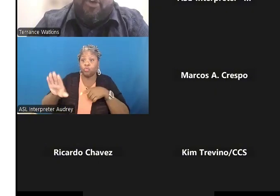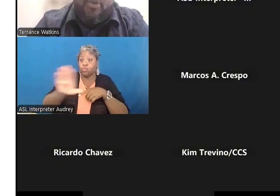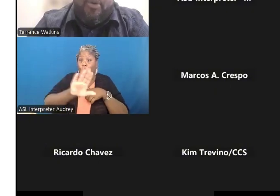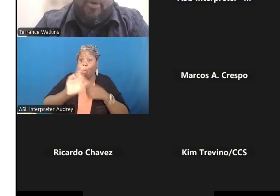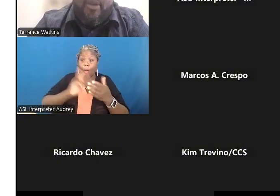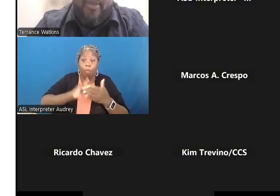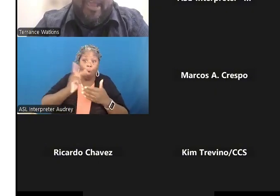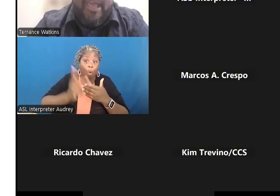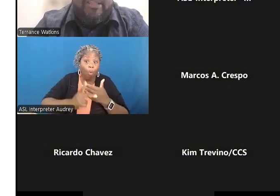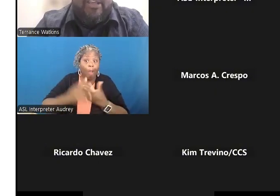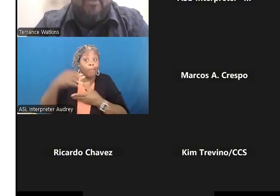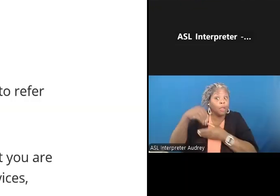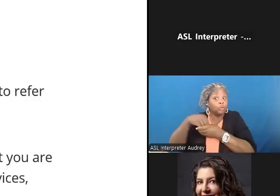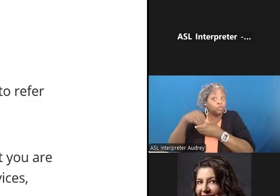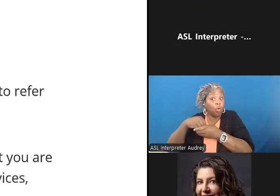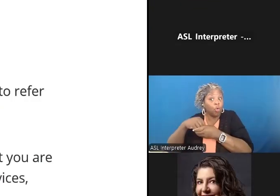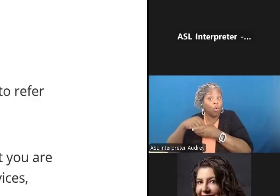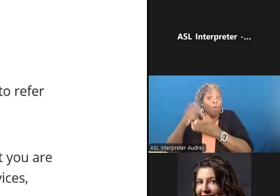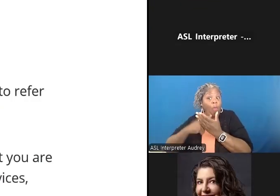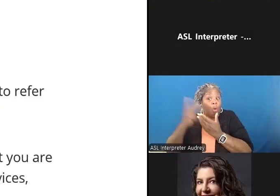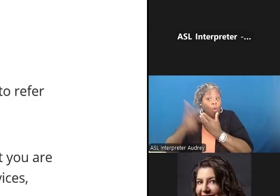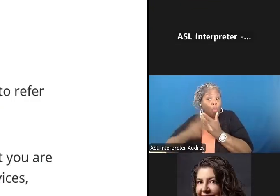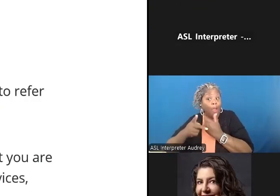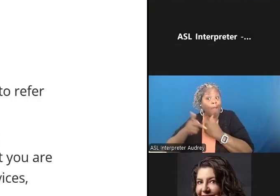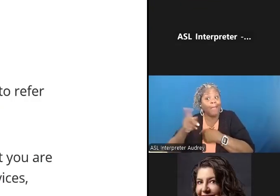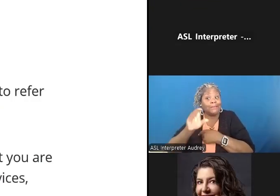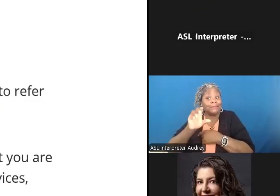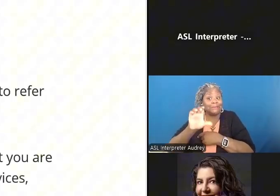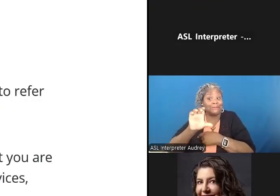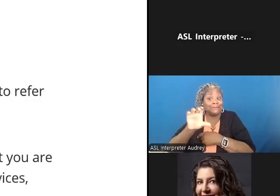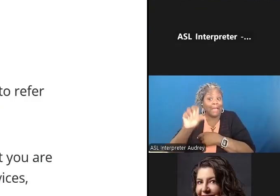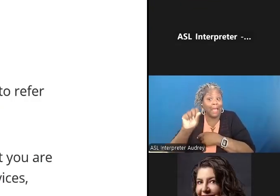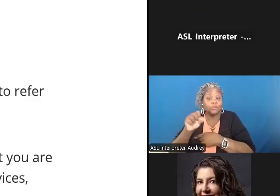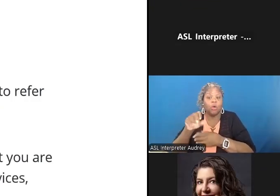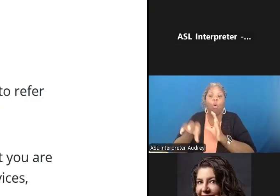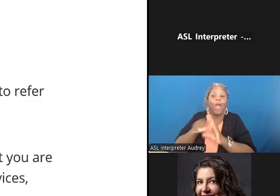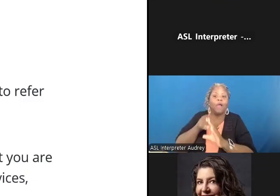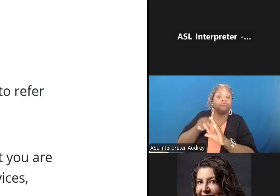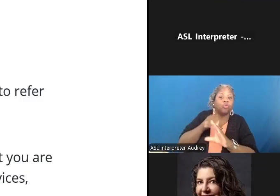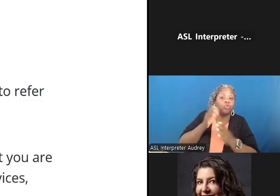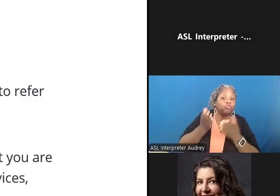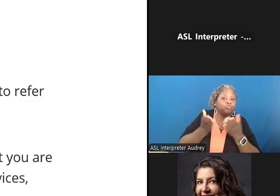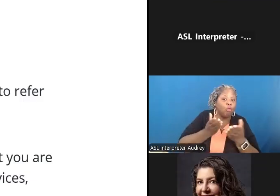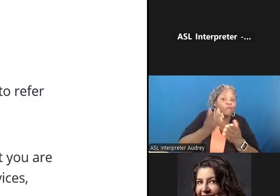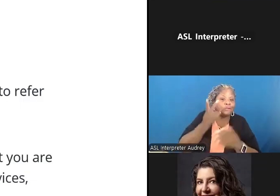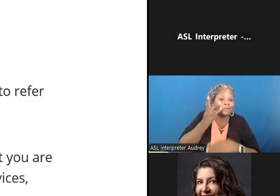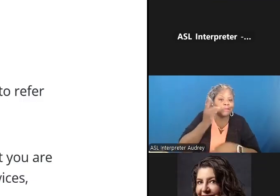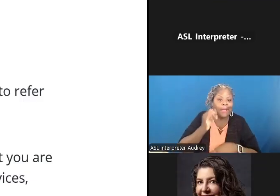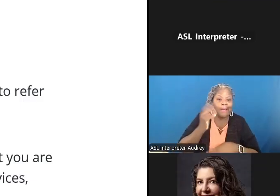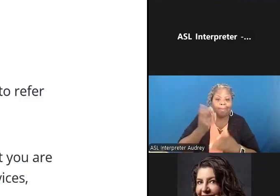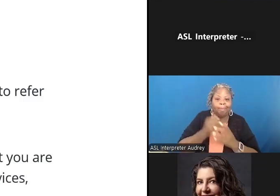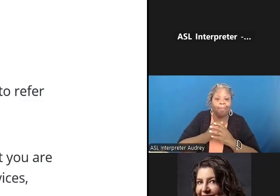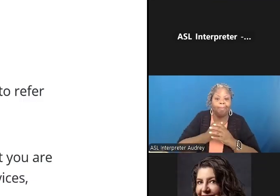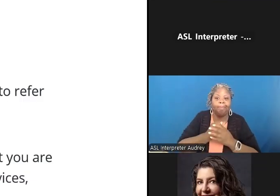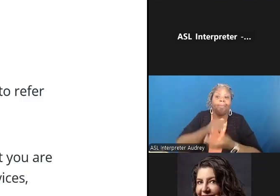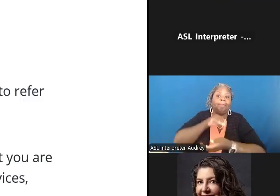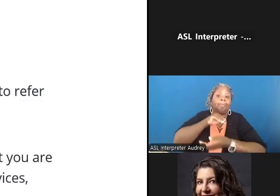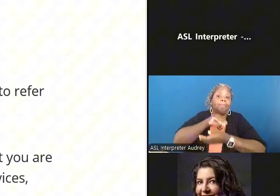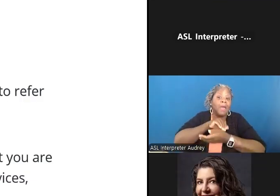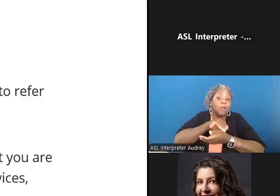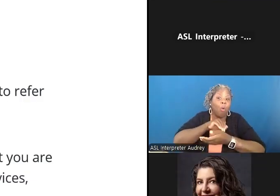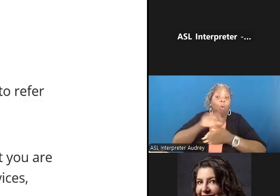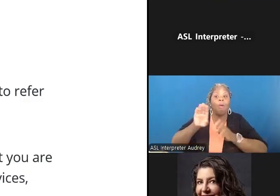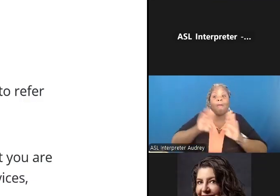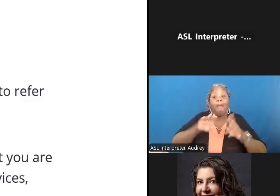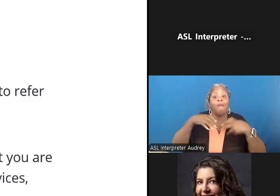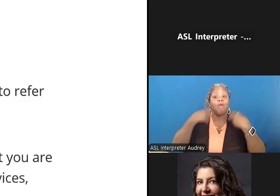an internal program at Catholic Community Services or an external service such as medical or behavioral health